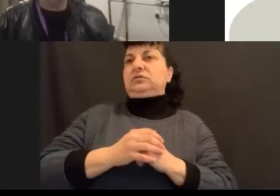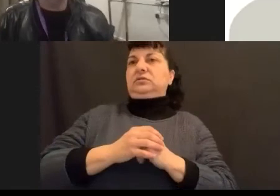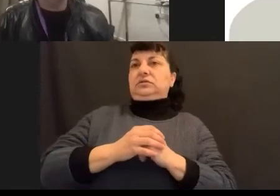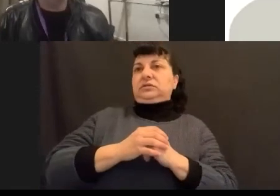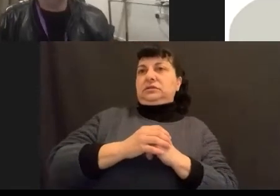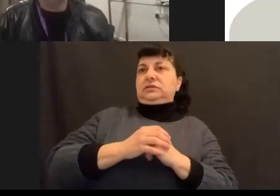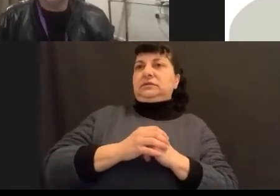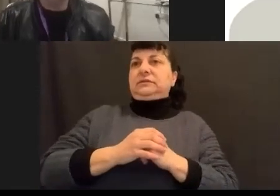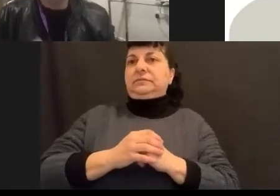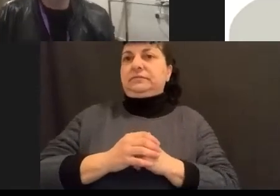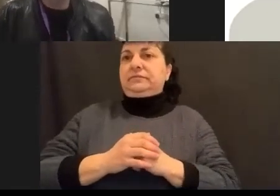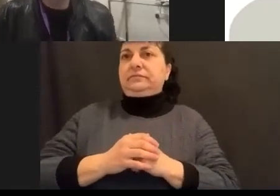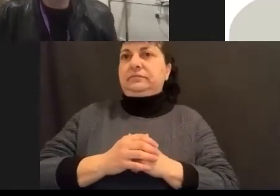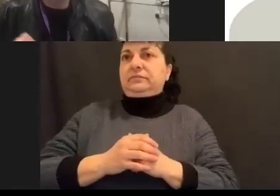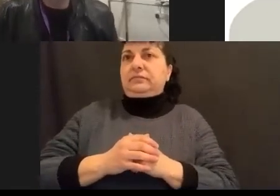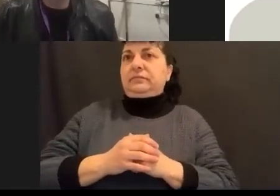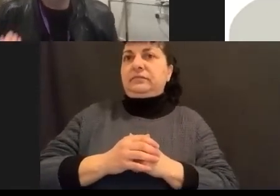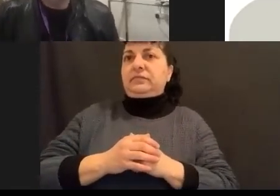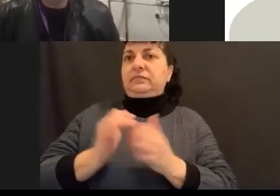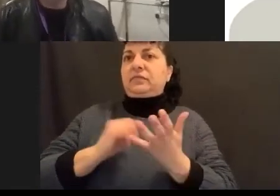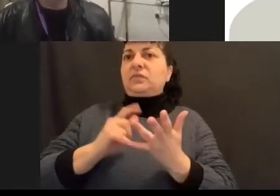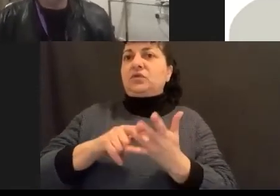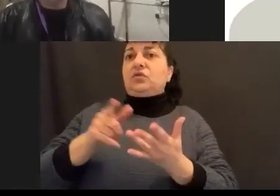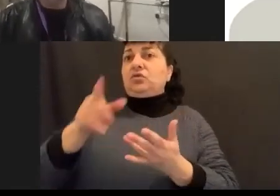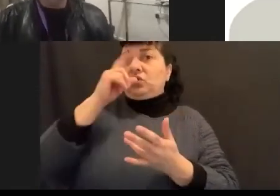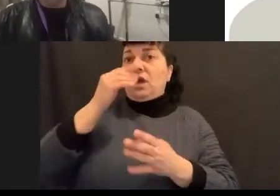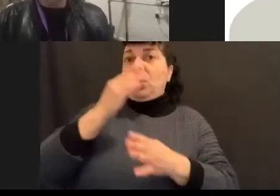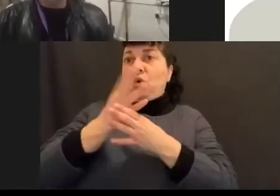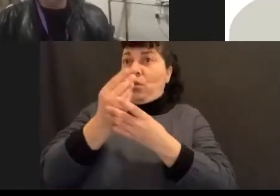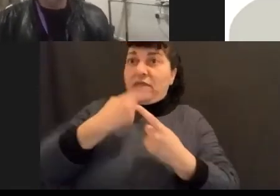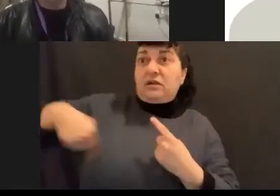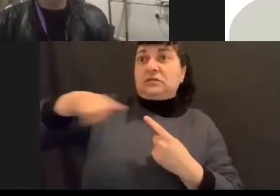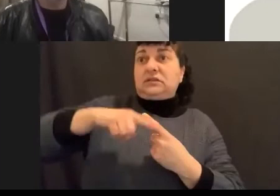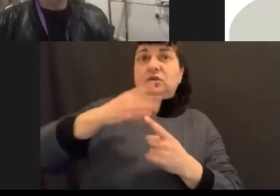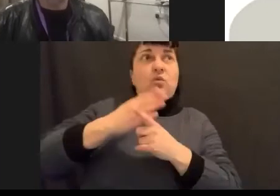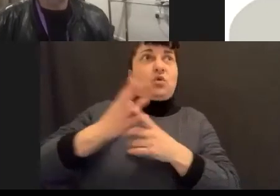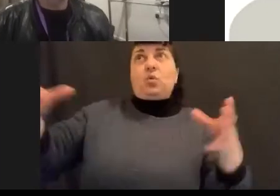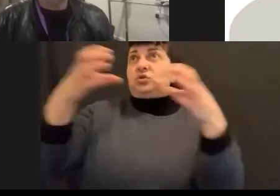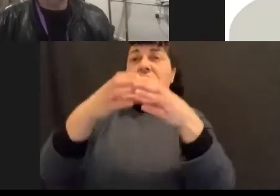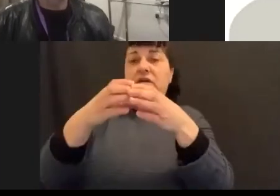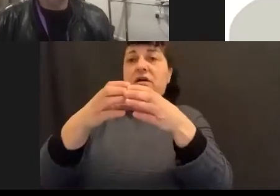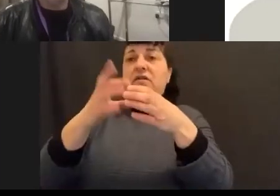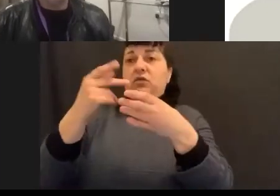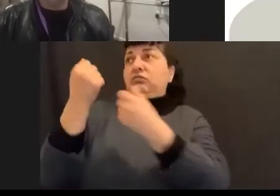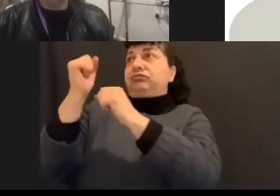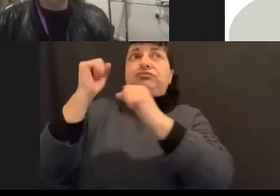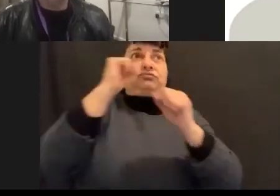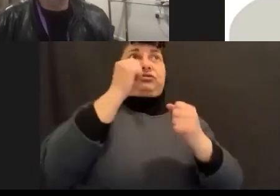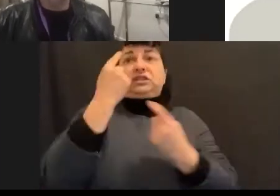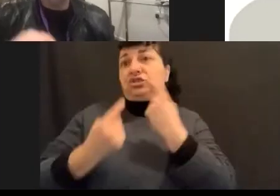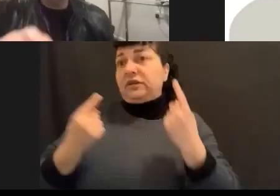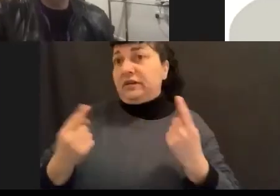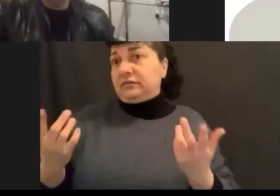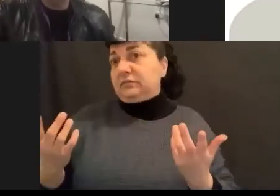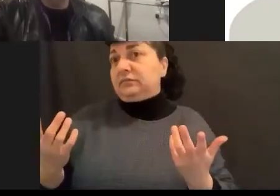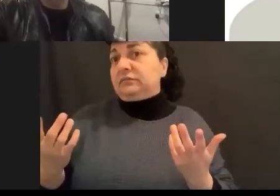and work with us to protect each other. We each have to do our bit, I guess, is the answer to that. So